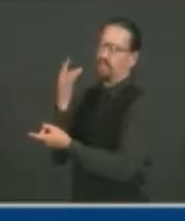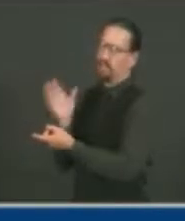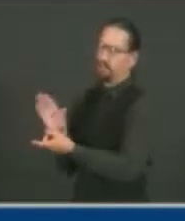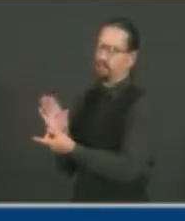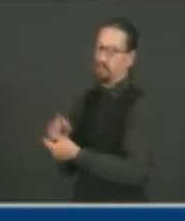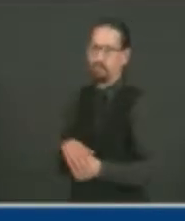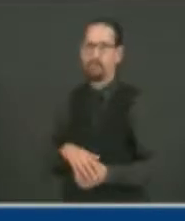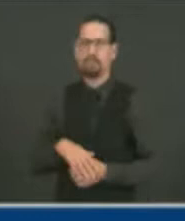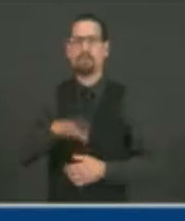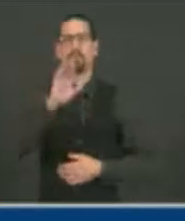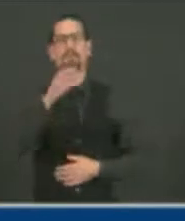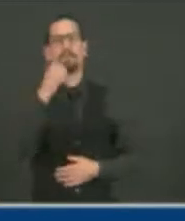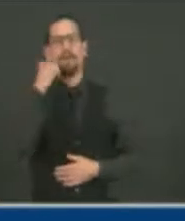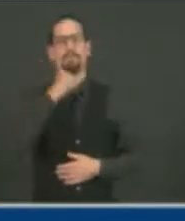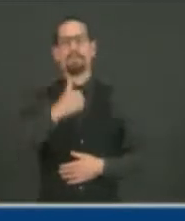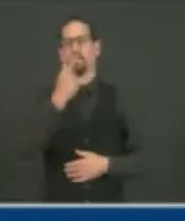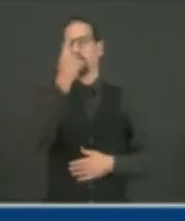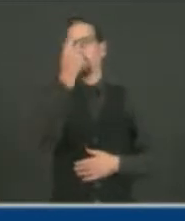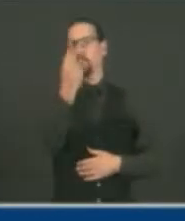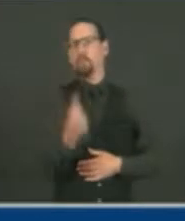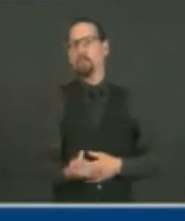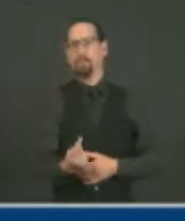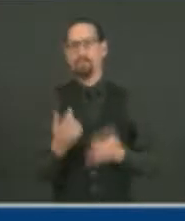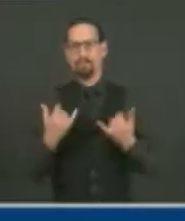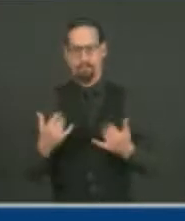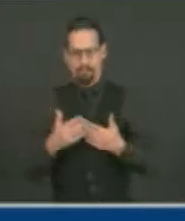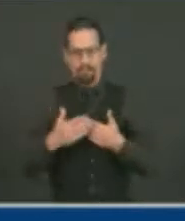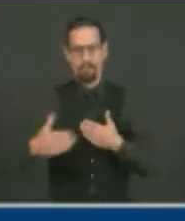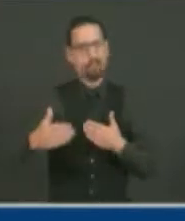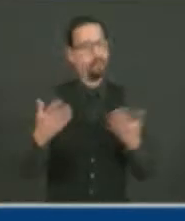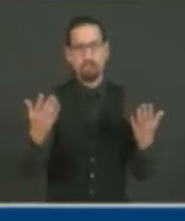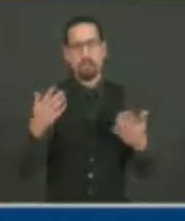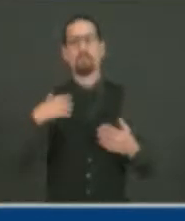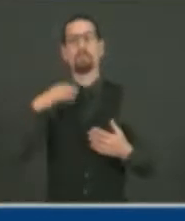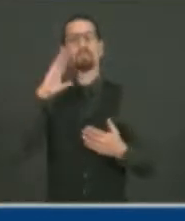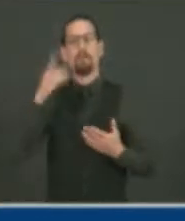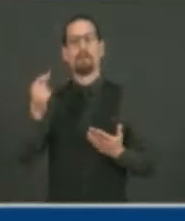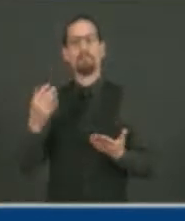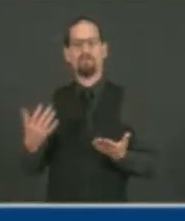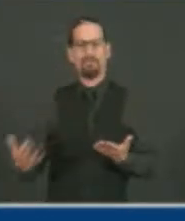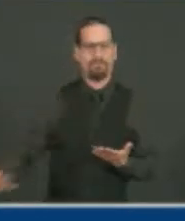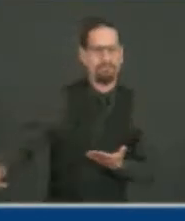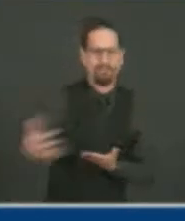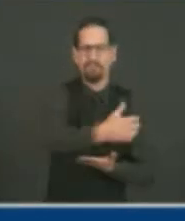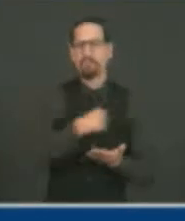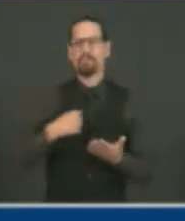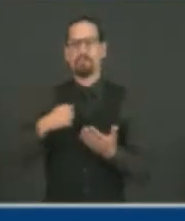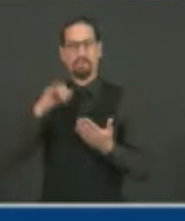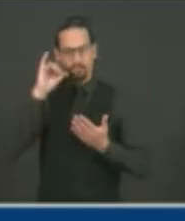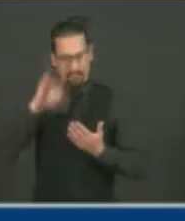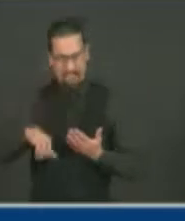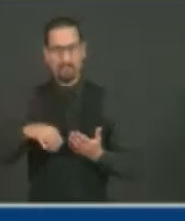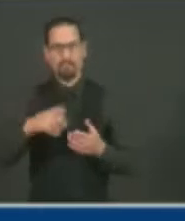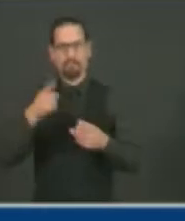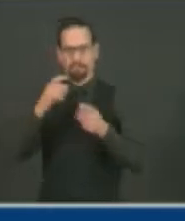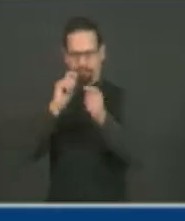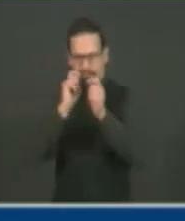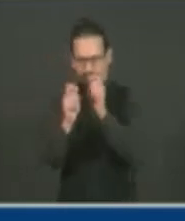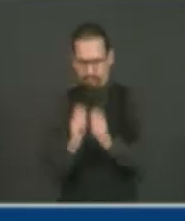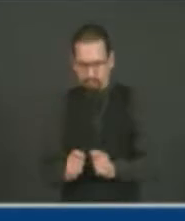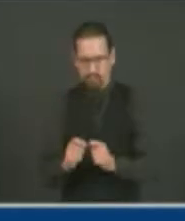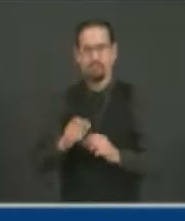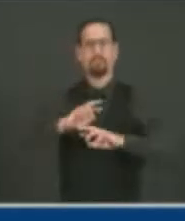week's data. You'll also notice a red line on each of those three graphs. The red line represents